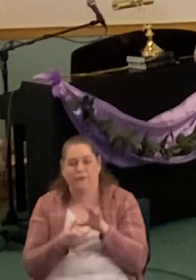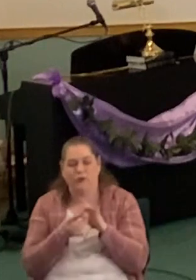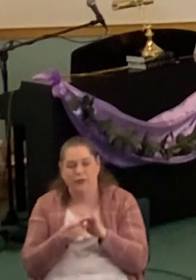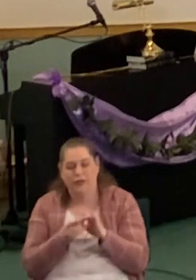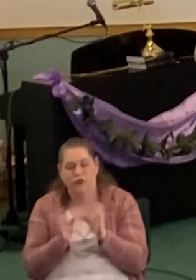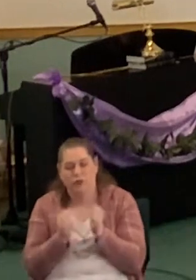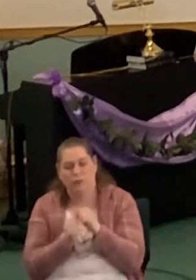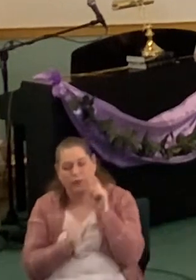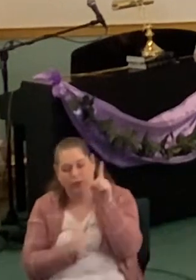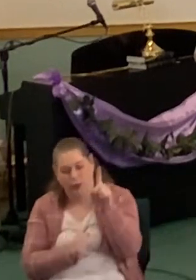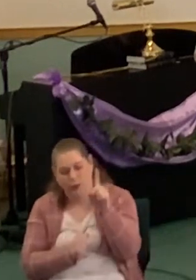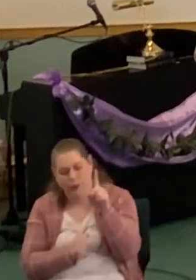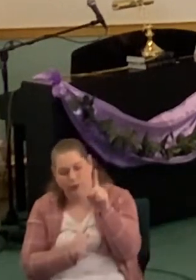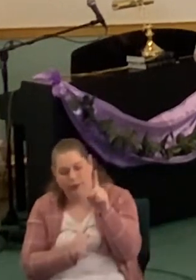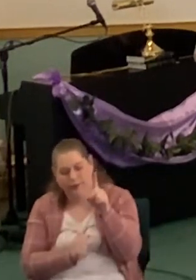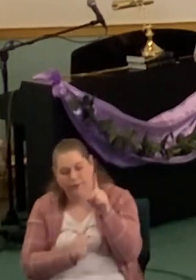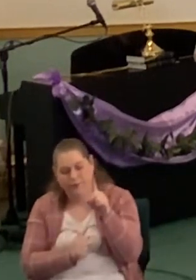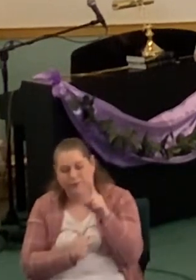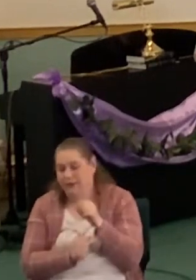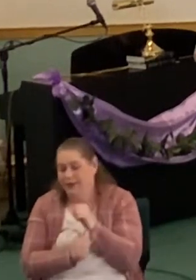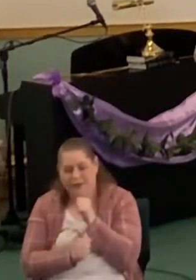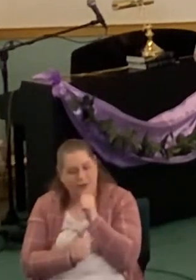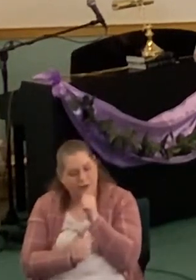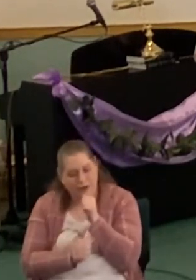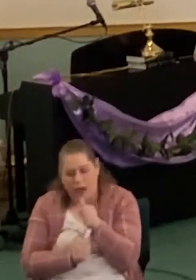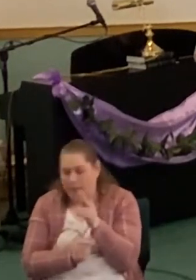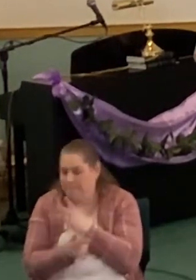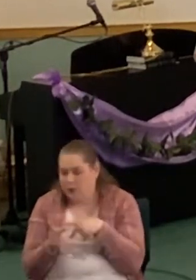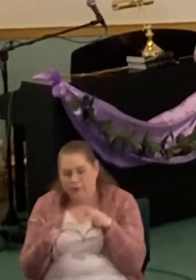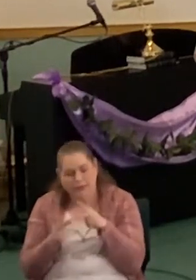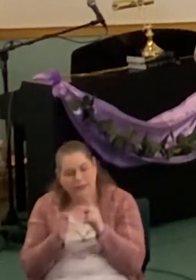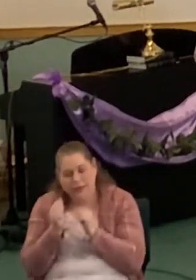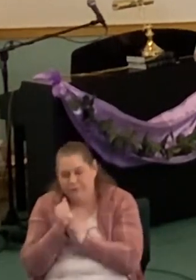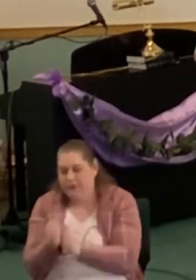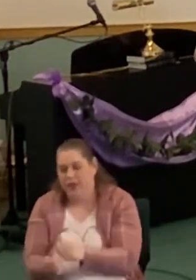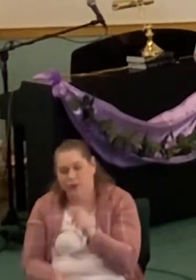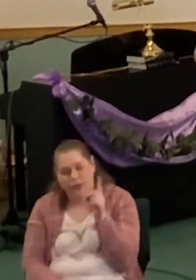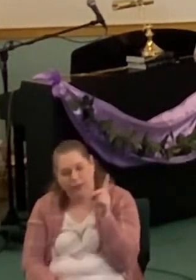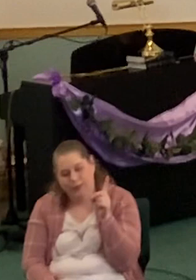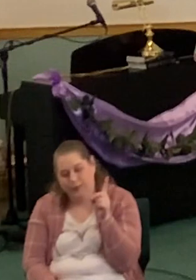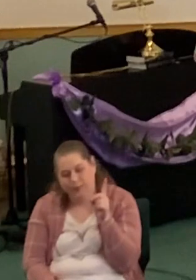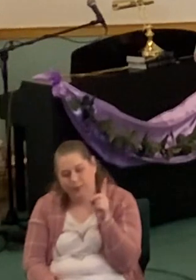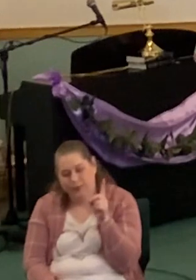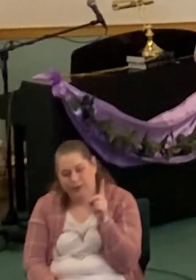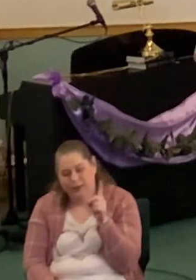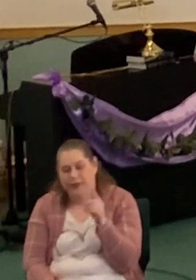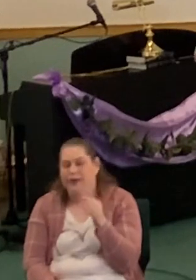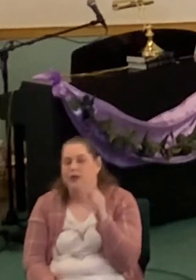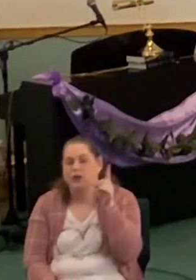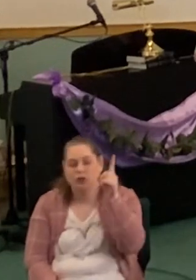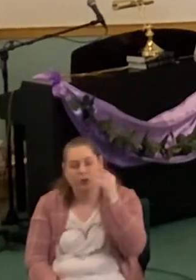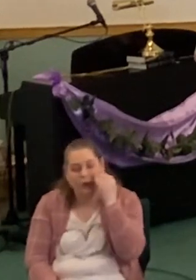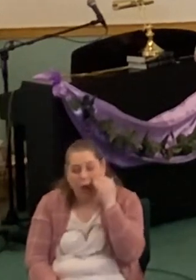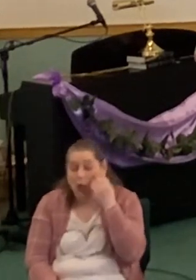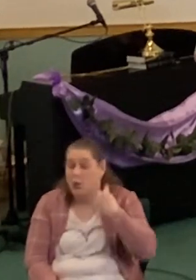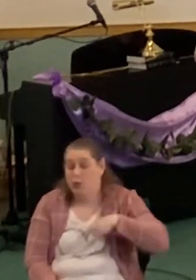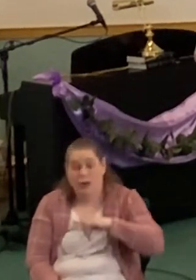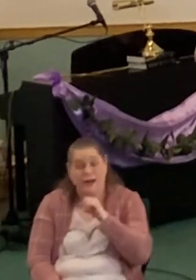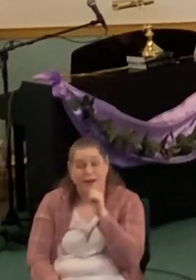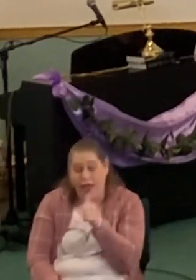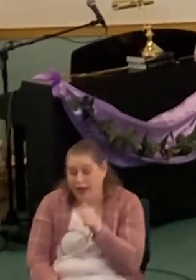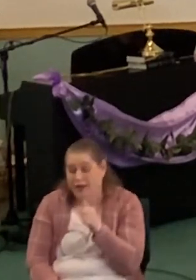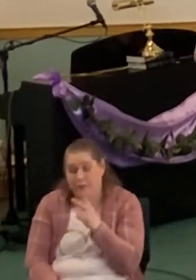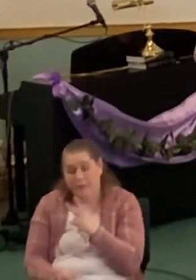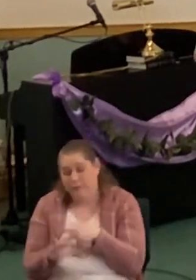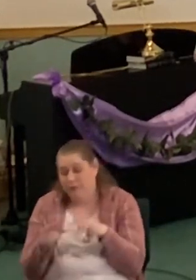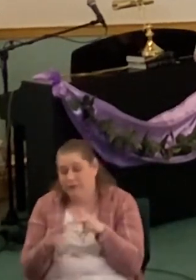you. We won't be perfect in following you, and you know that we won't be perfect. But what's important is that we come